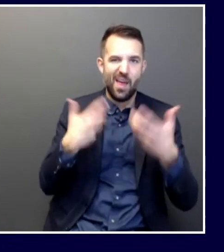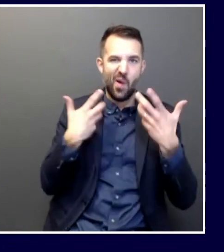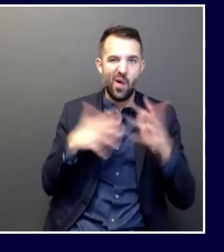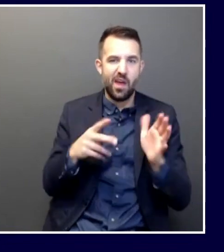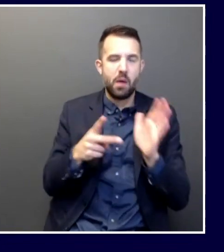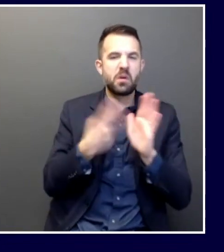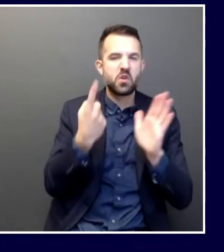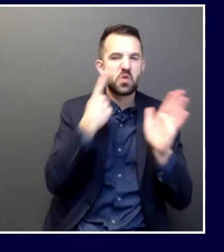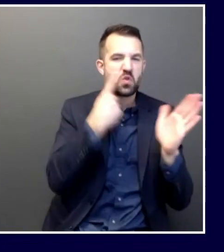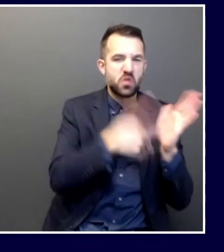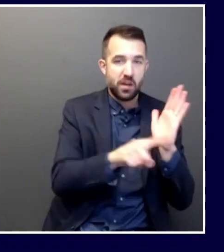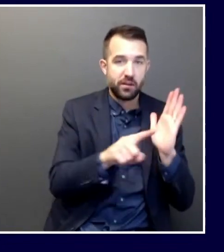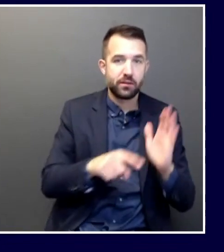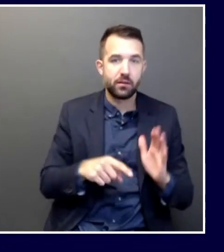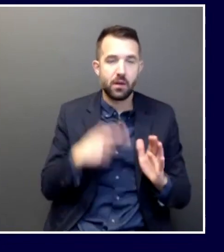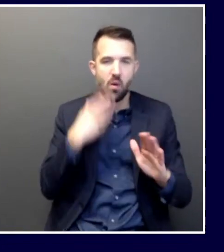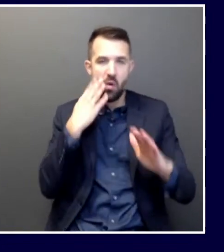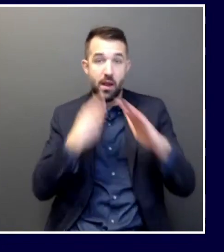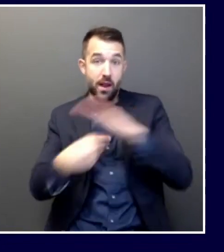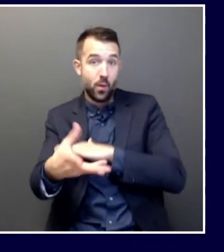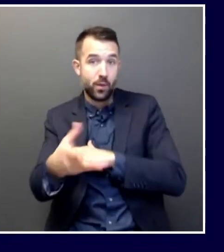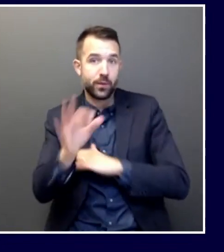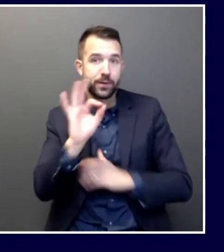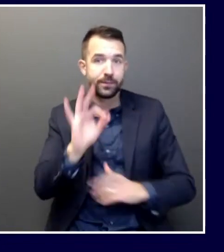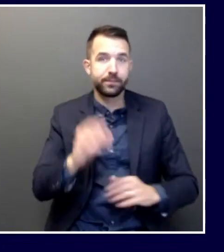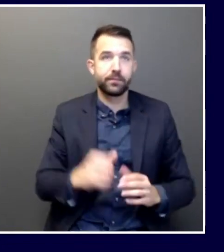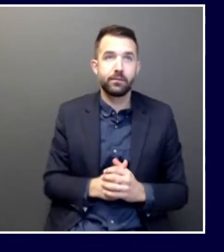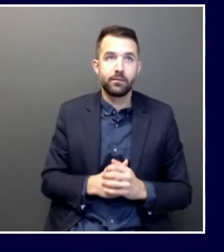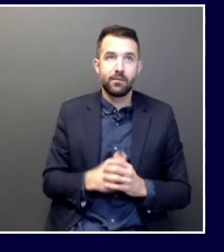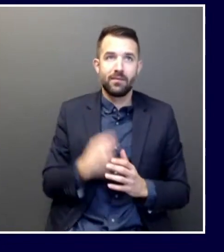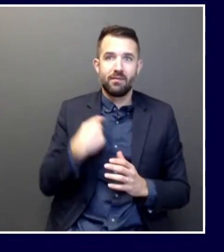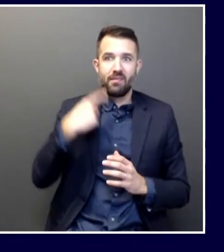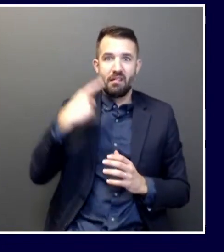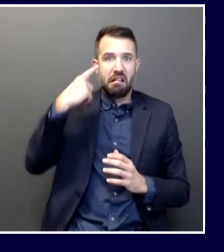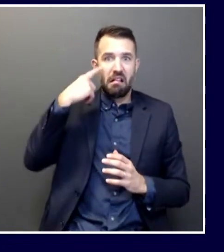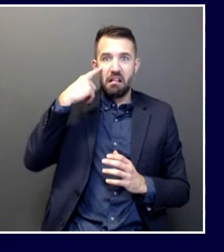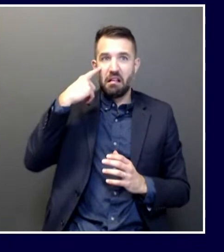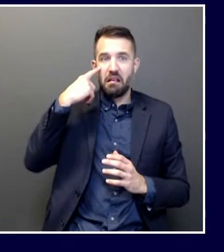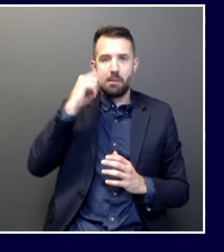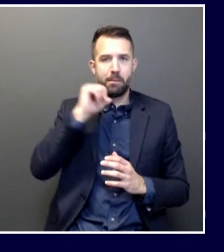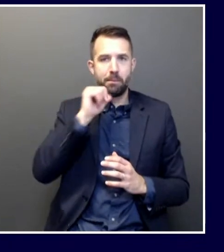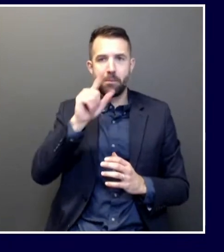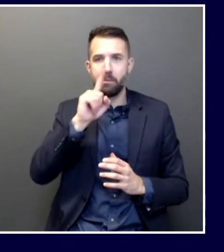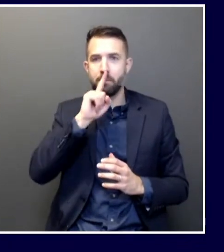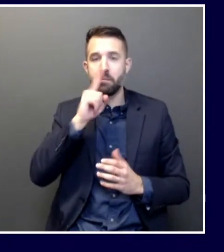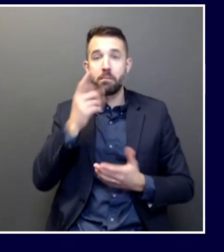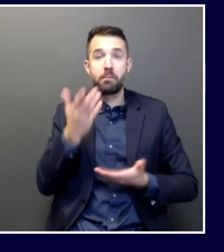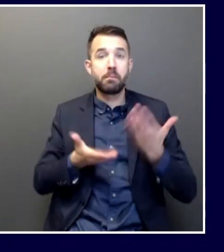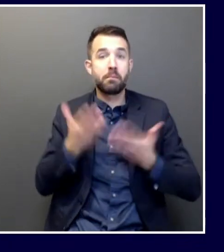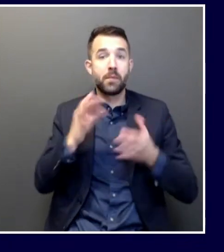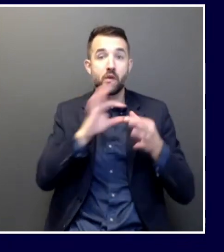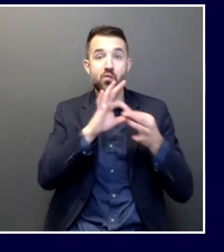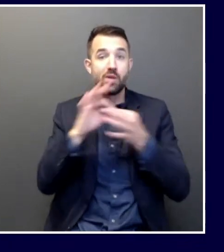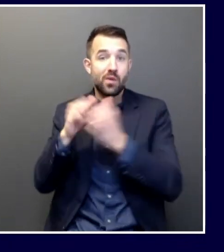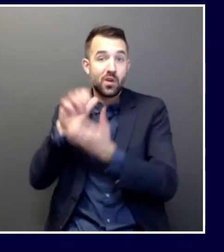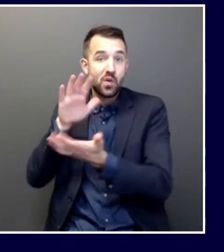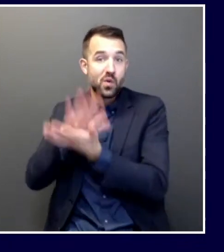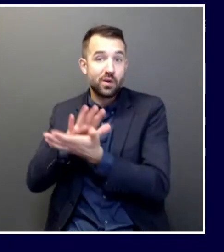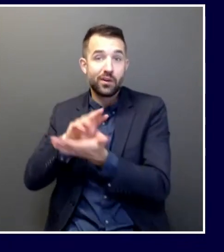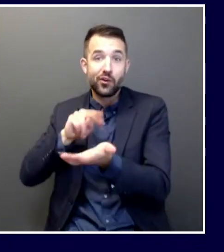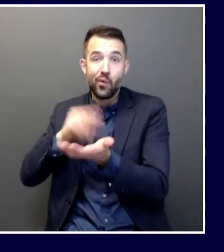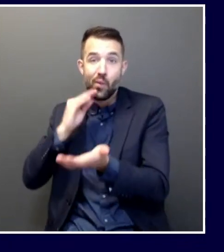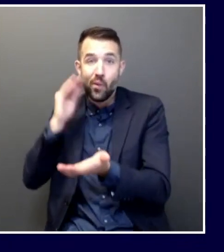get back to you if there are. There may, in fact, be some associated with schools or long-term care facilities. So we'll